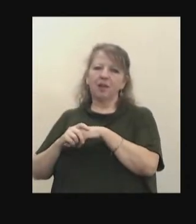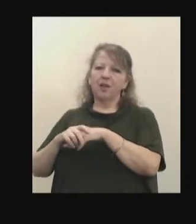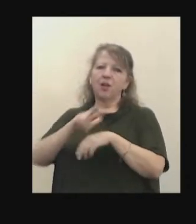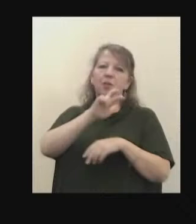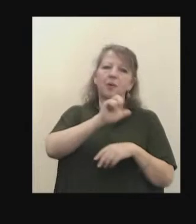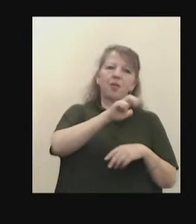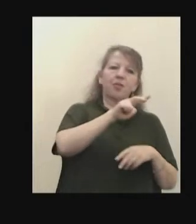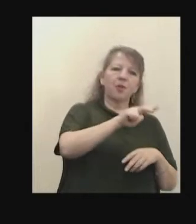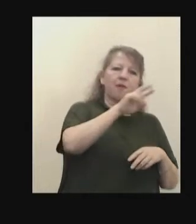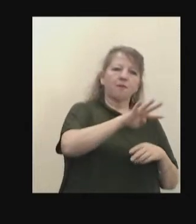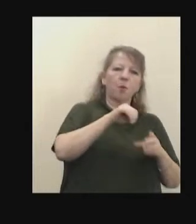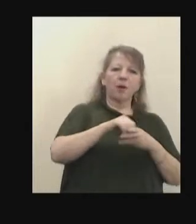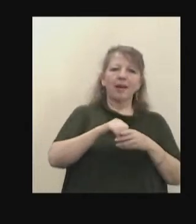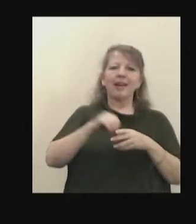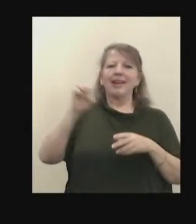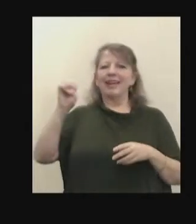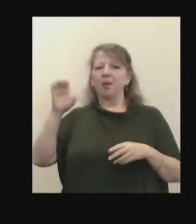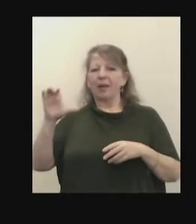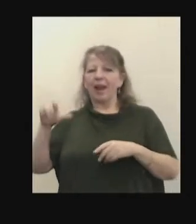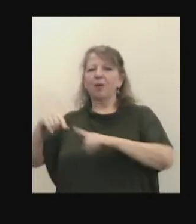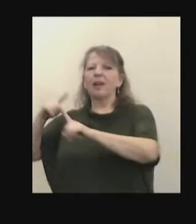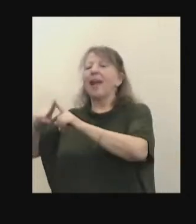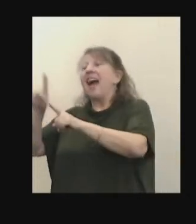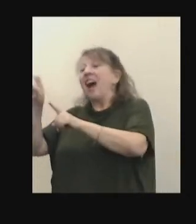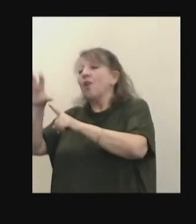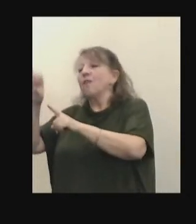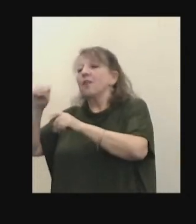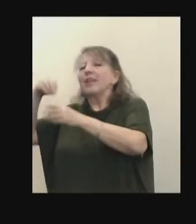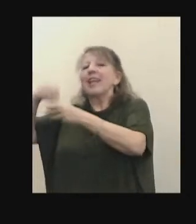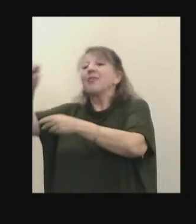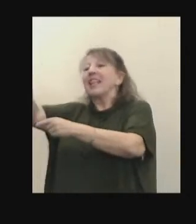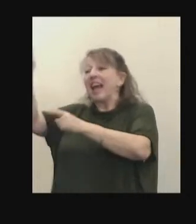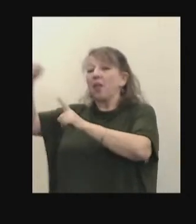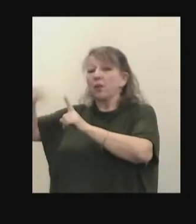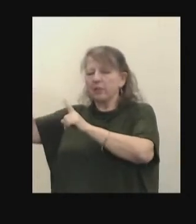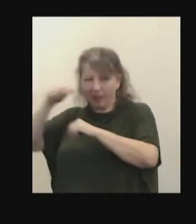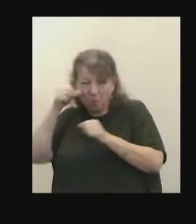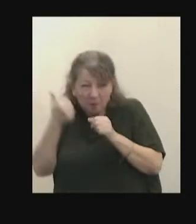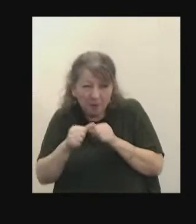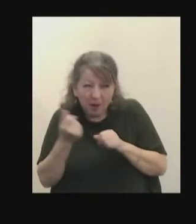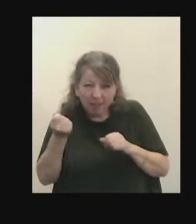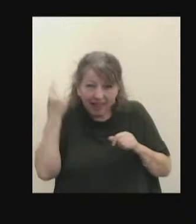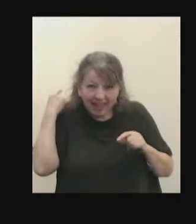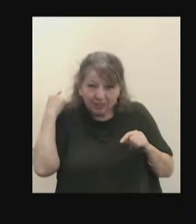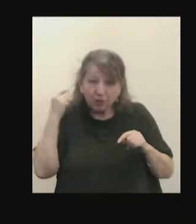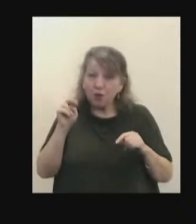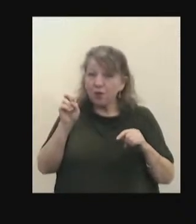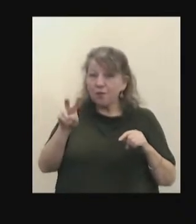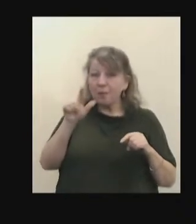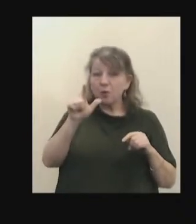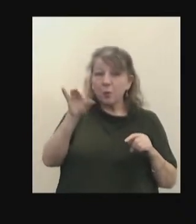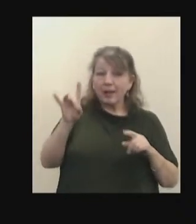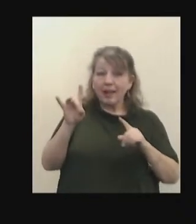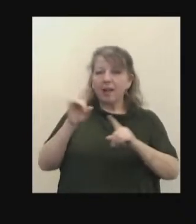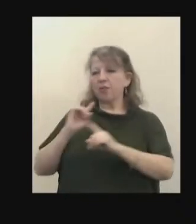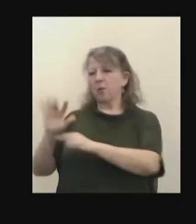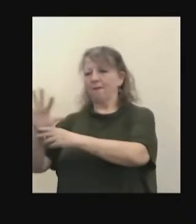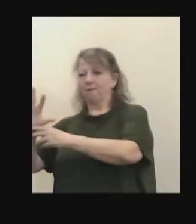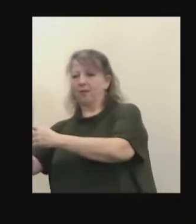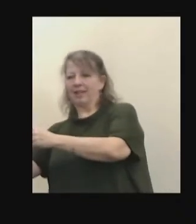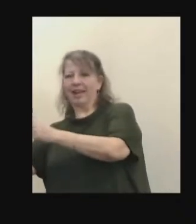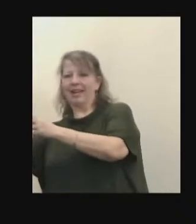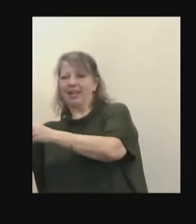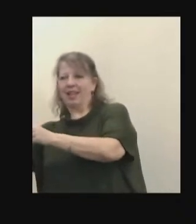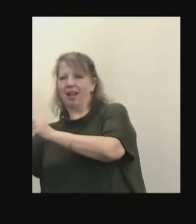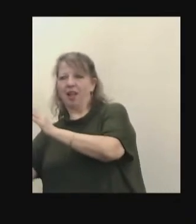and 150 in the other county hospitals. Remember, last year, on November 28th, there were only 59 in the other